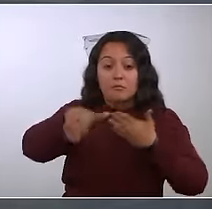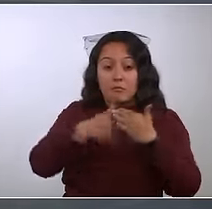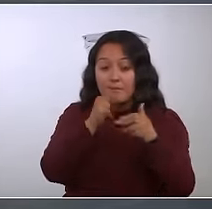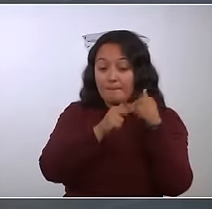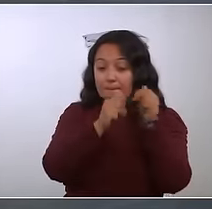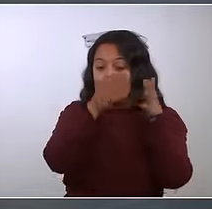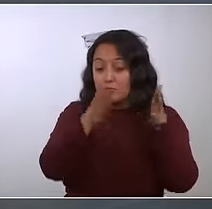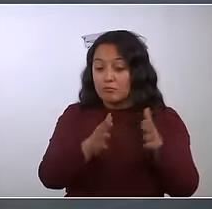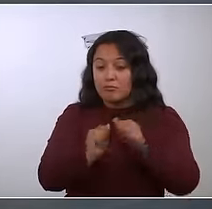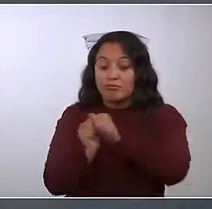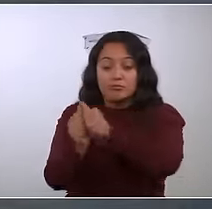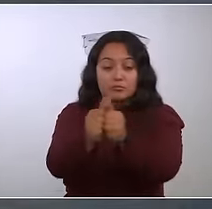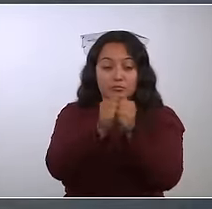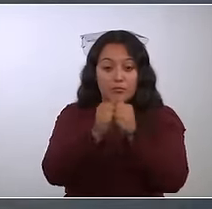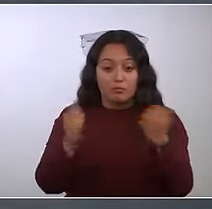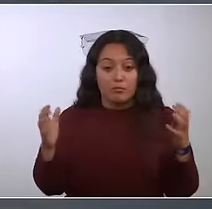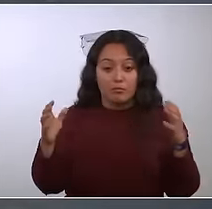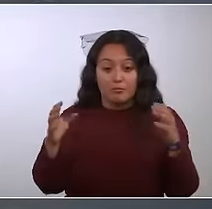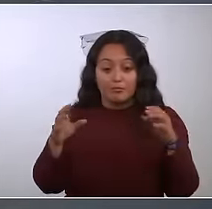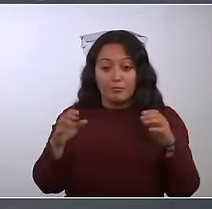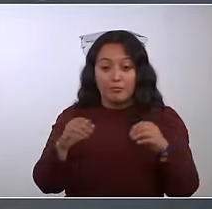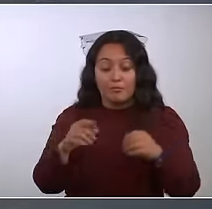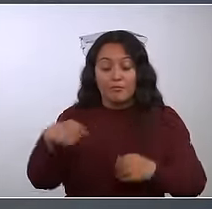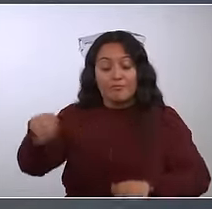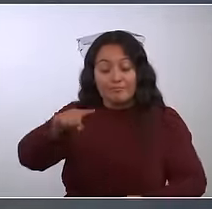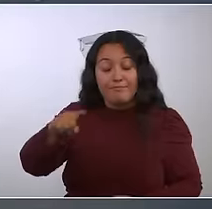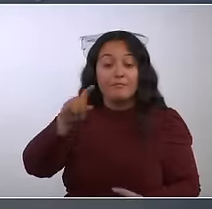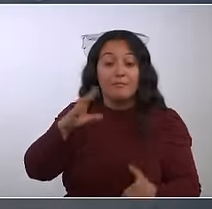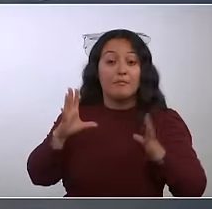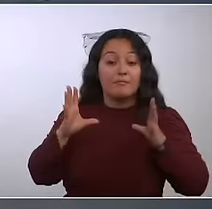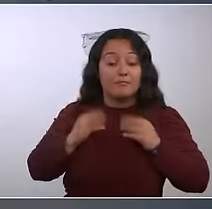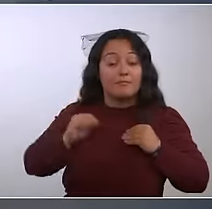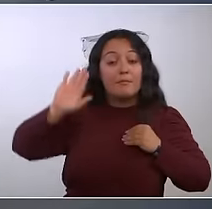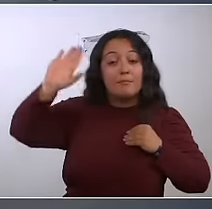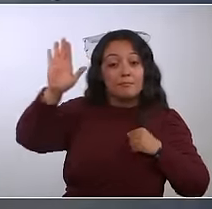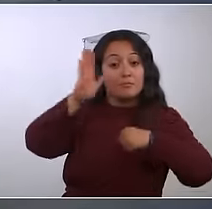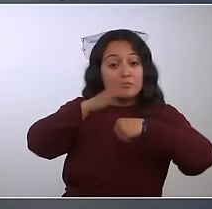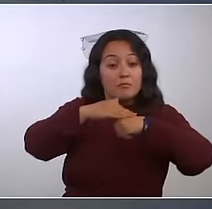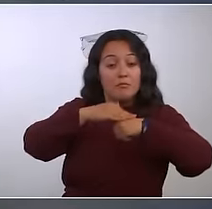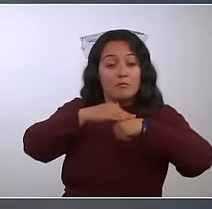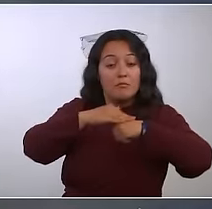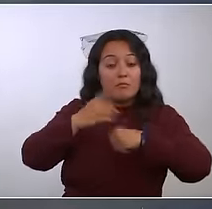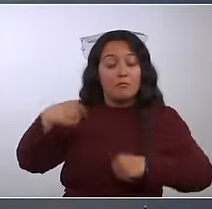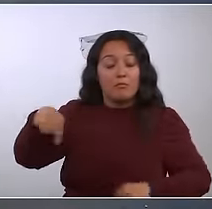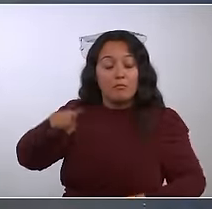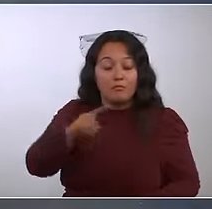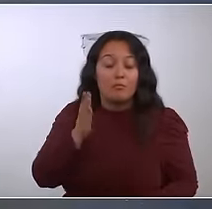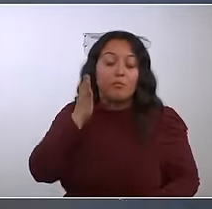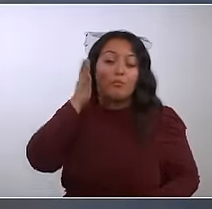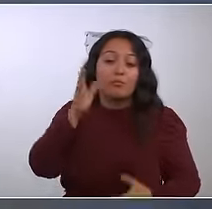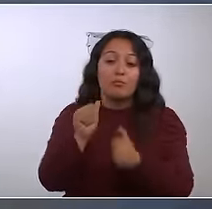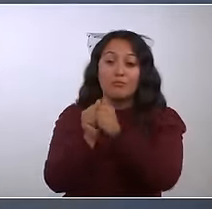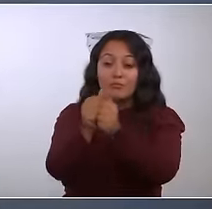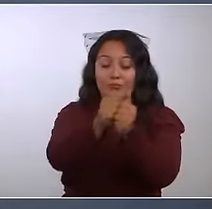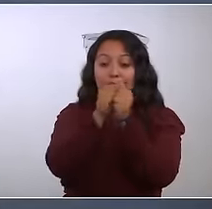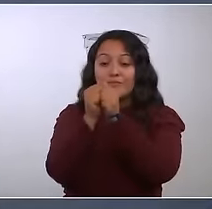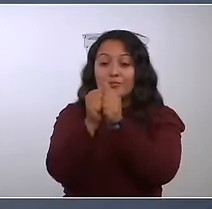Dios une a los construidores, those that accept his calling, aquellos que aceptan el llamado, are going to unite. Se van a